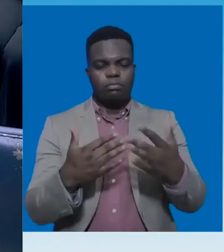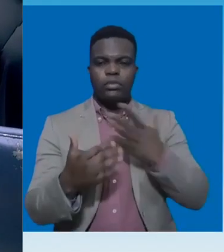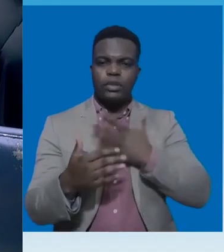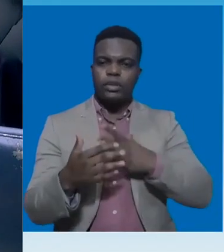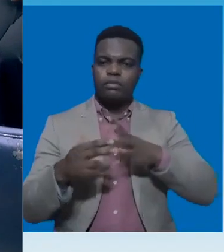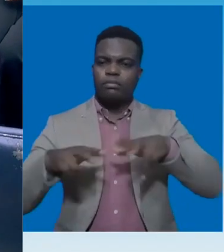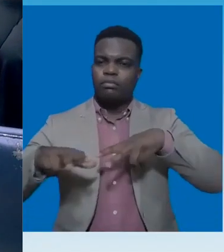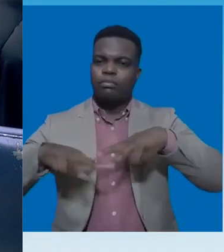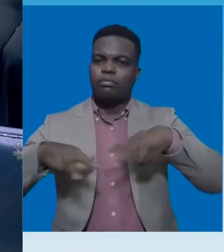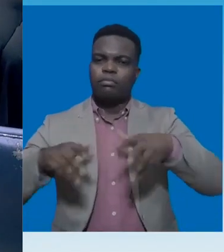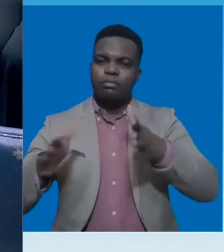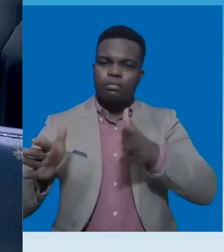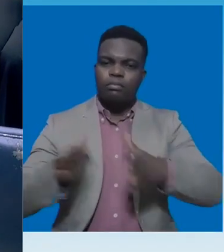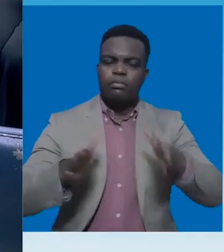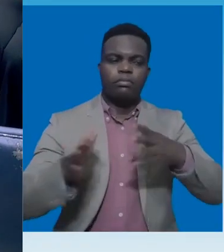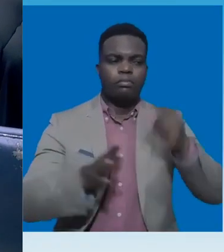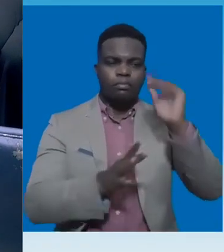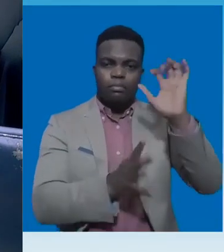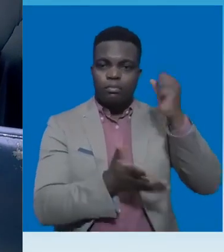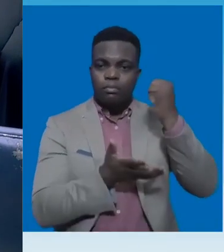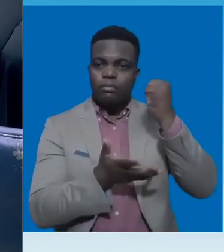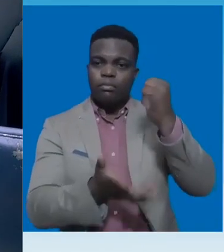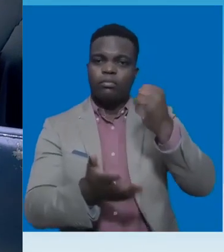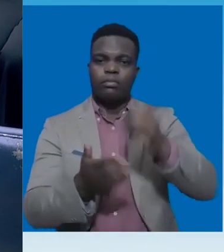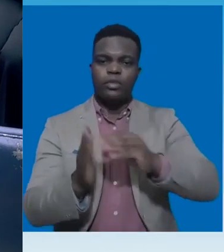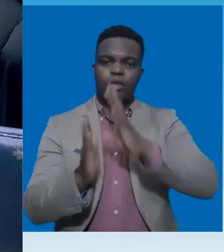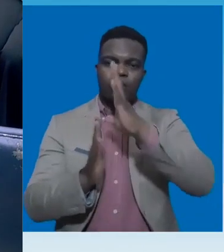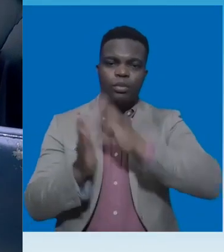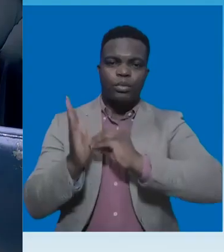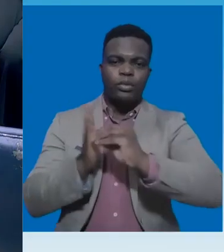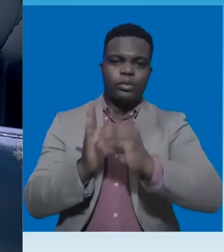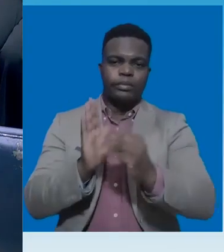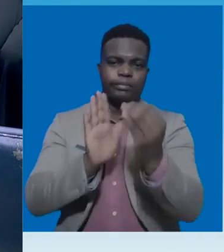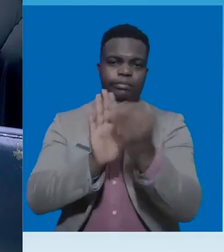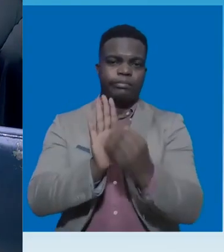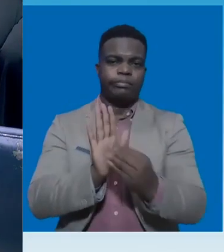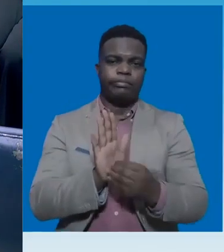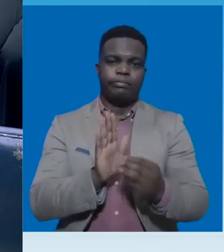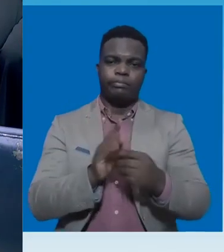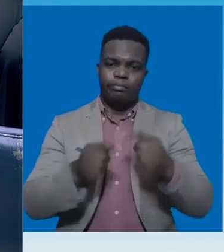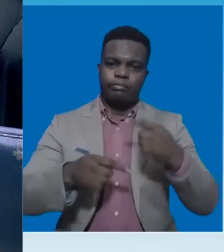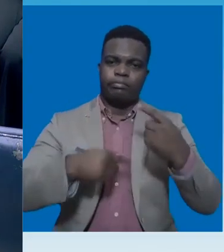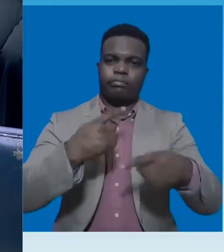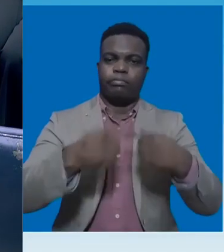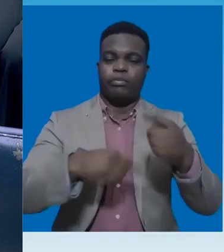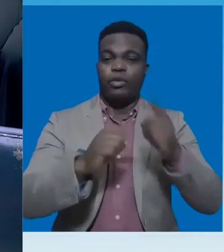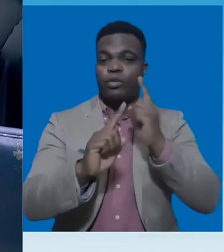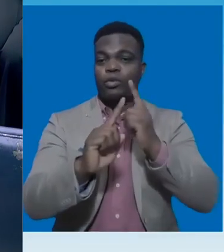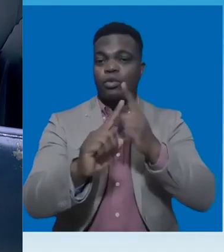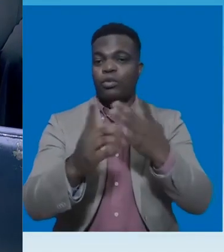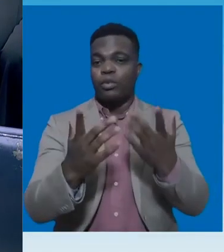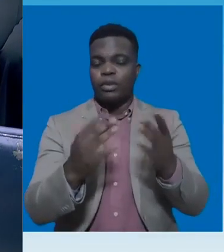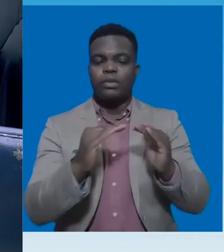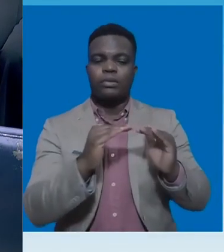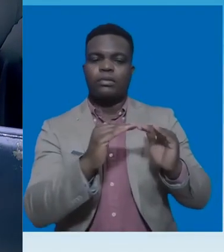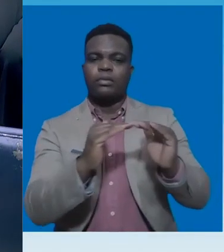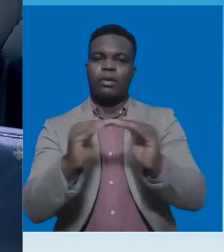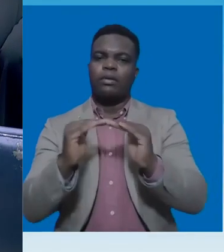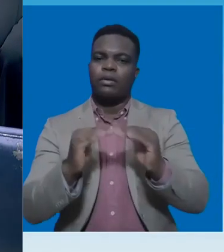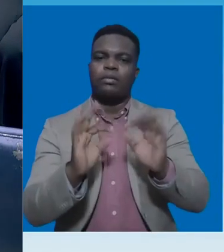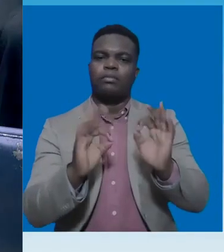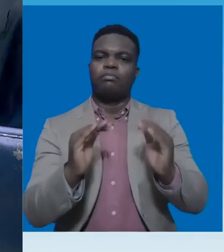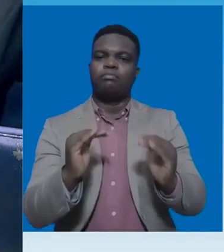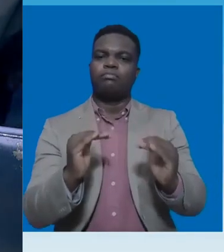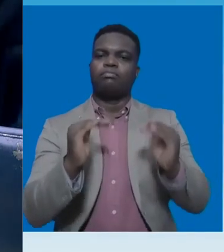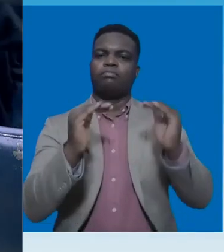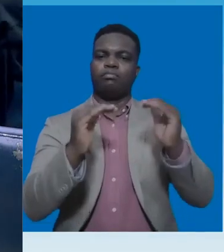as a standard way of working. For instance, when procurement processes are carried out, goods and services such